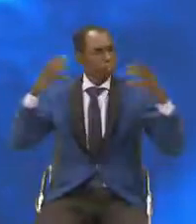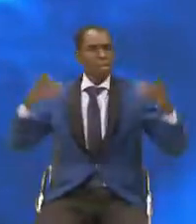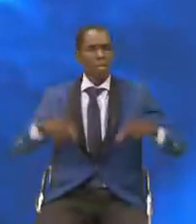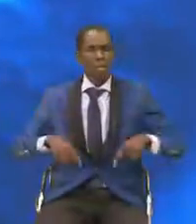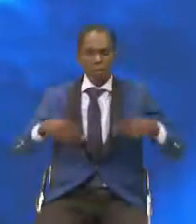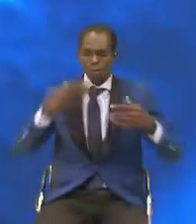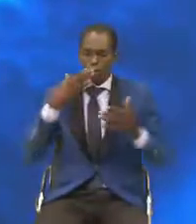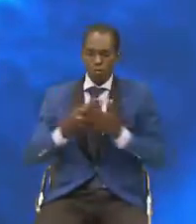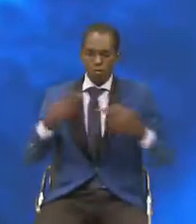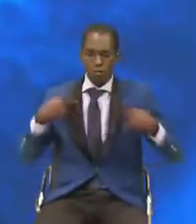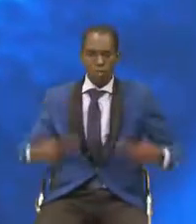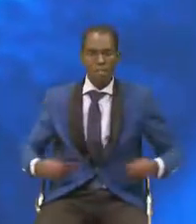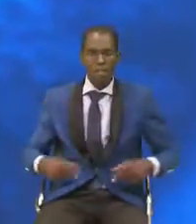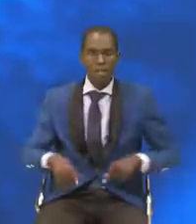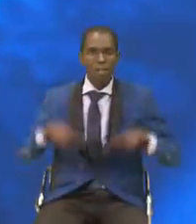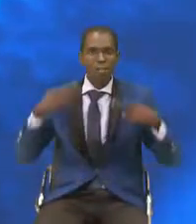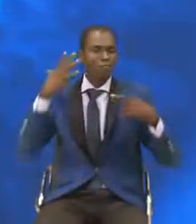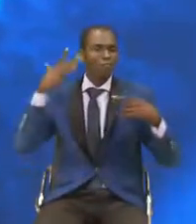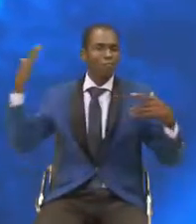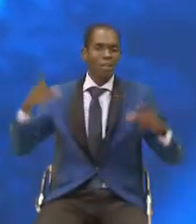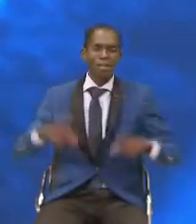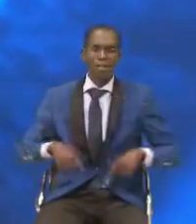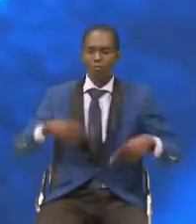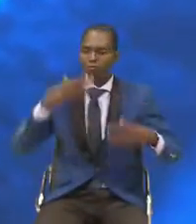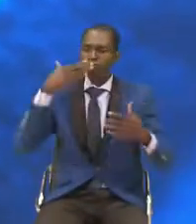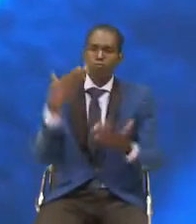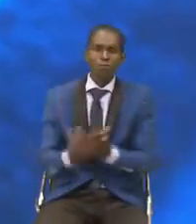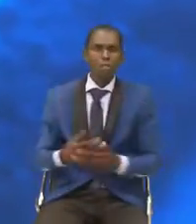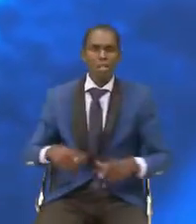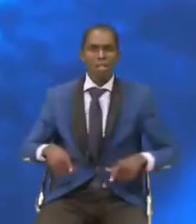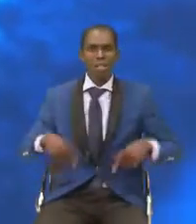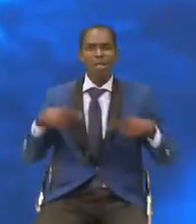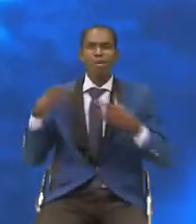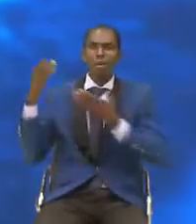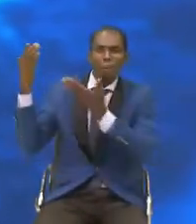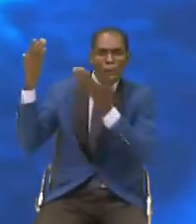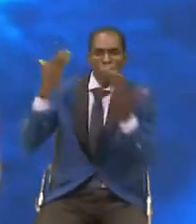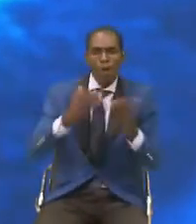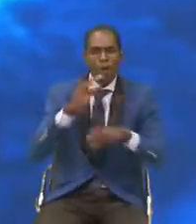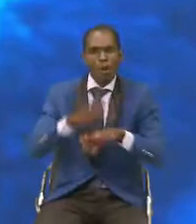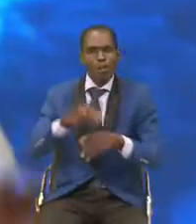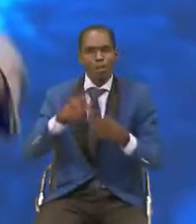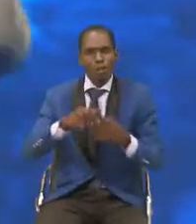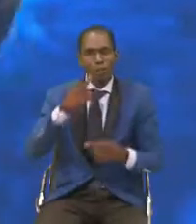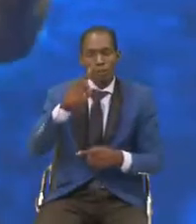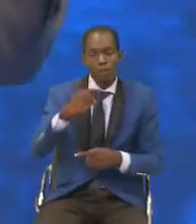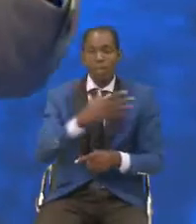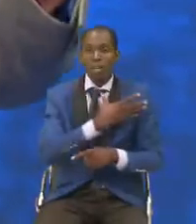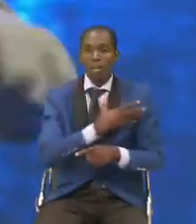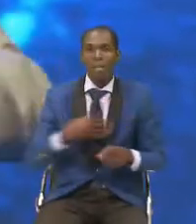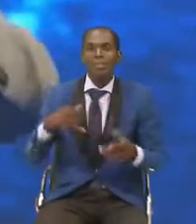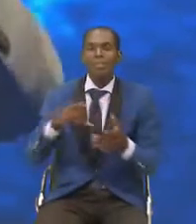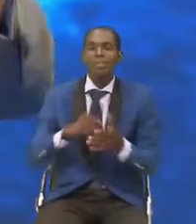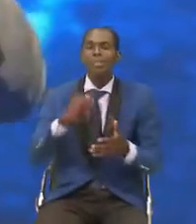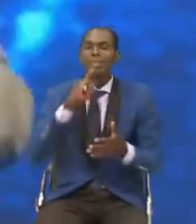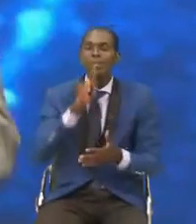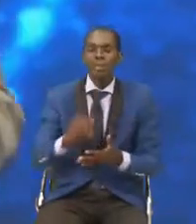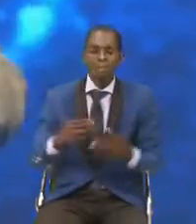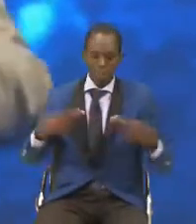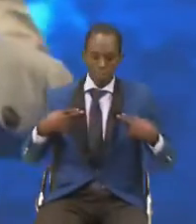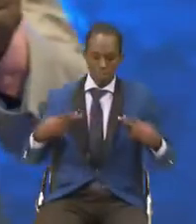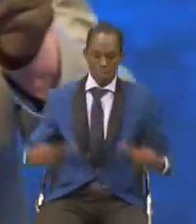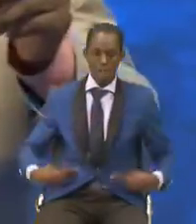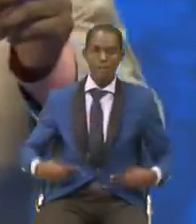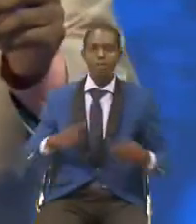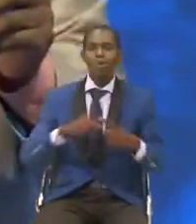you. Eternal life, abundant life, healthy life, sound life, good life will bring unto